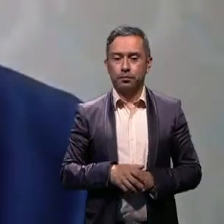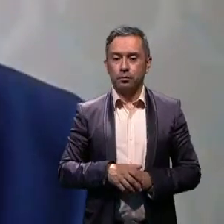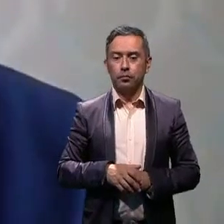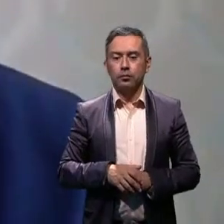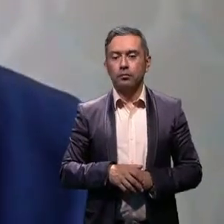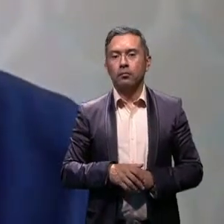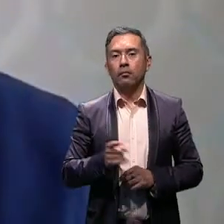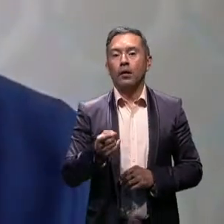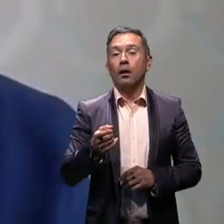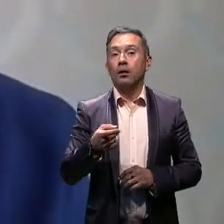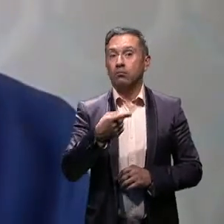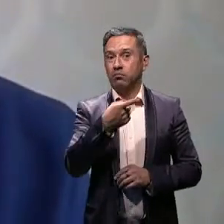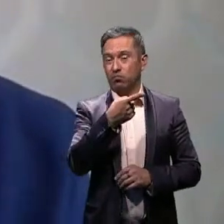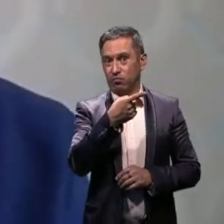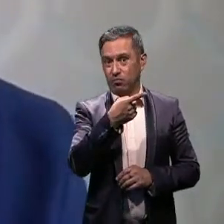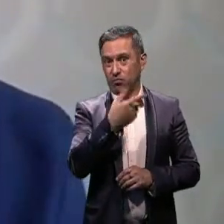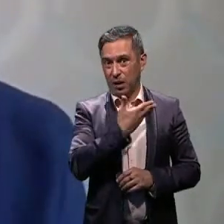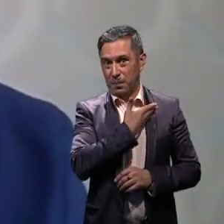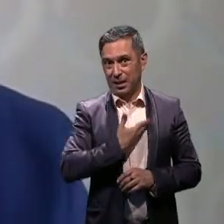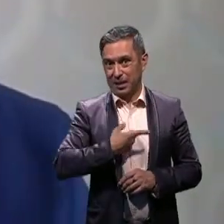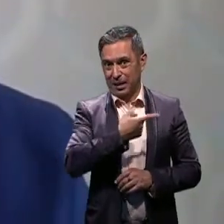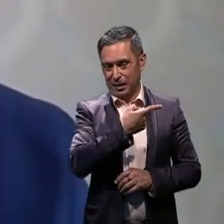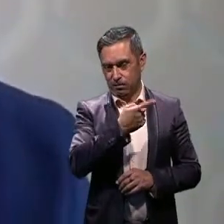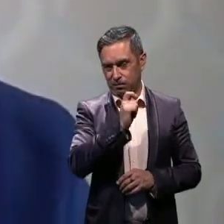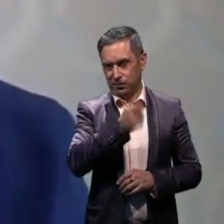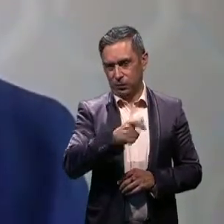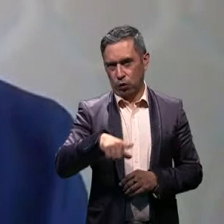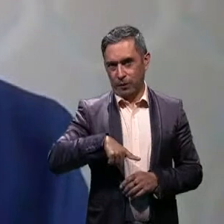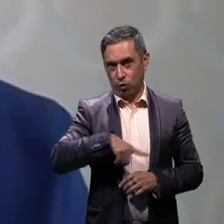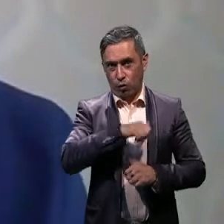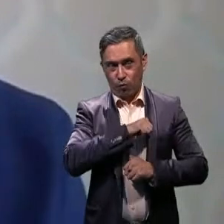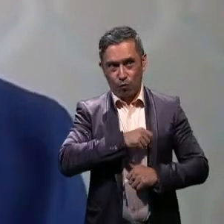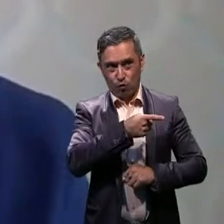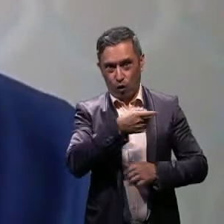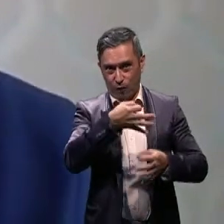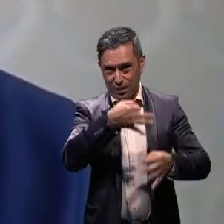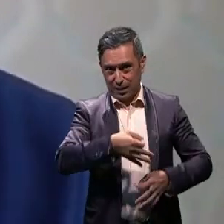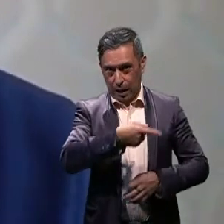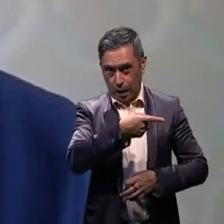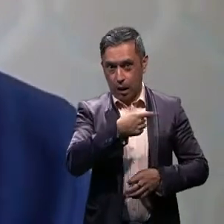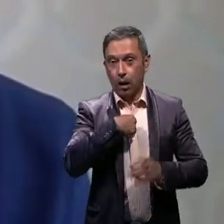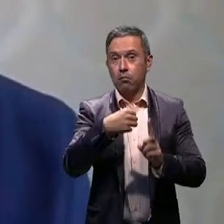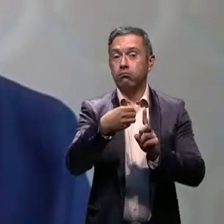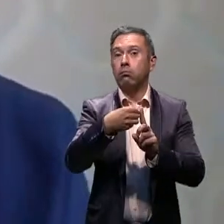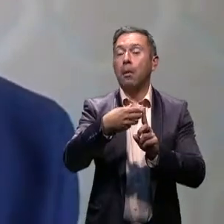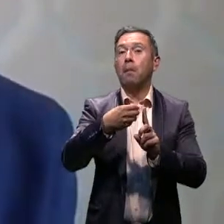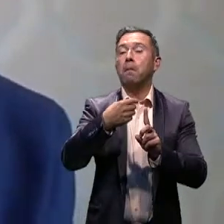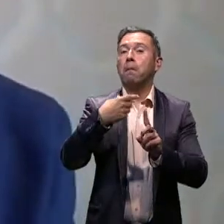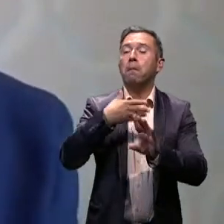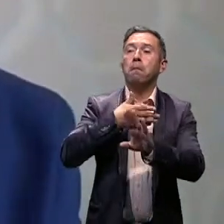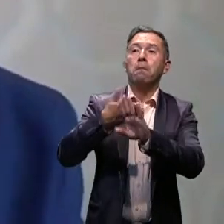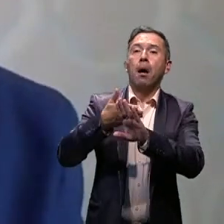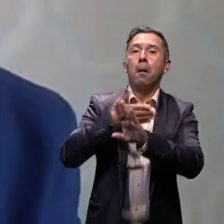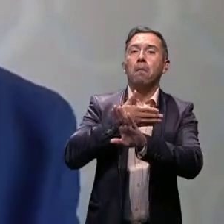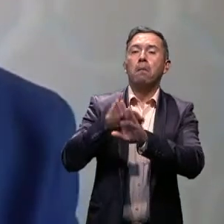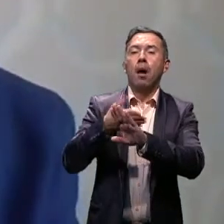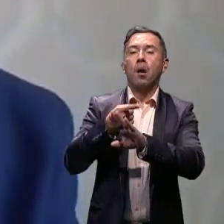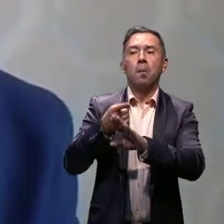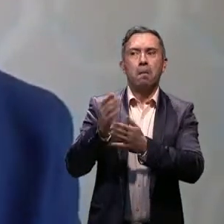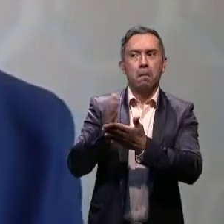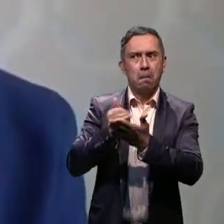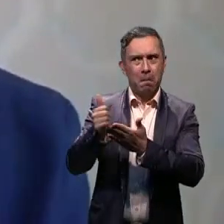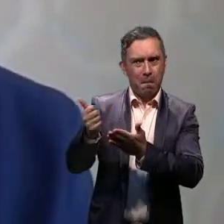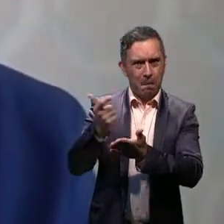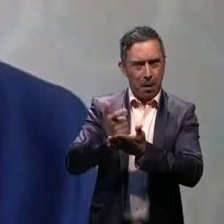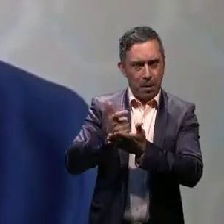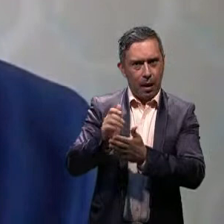this complaint is coming from an official source, there could be several branches